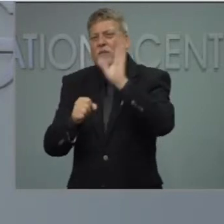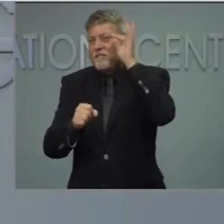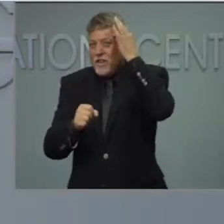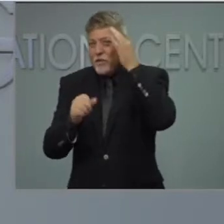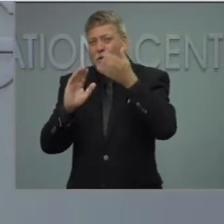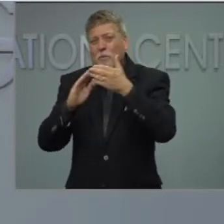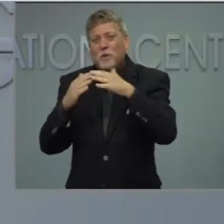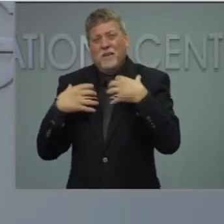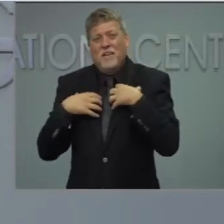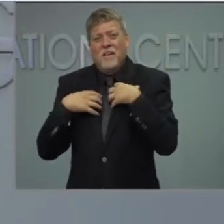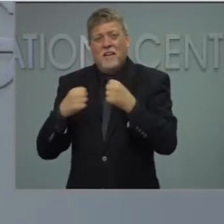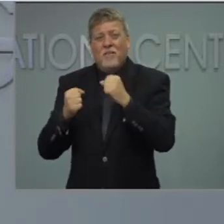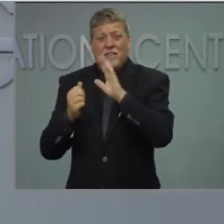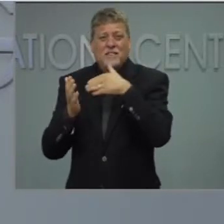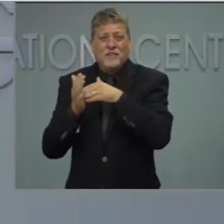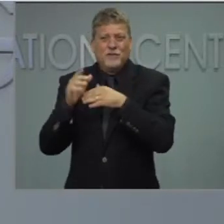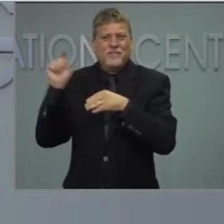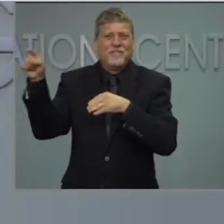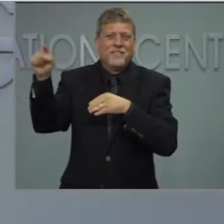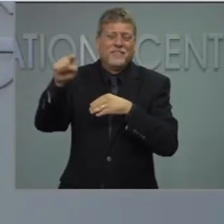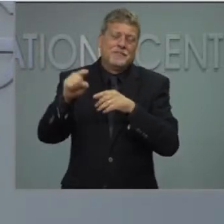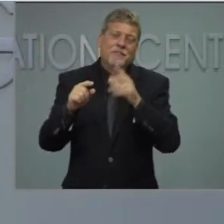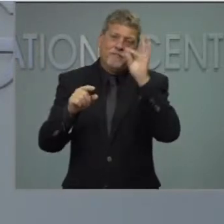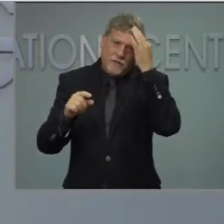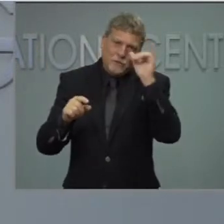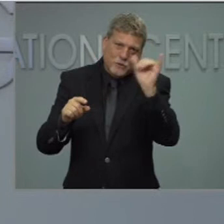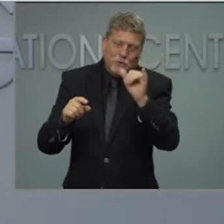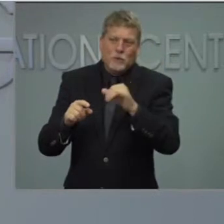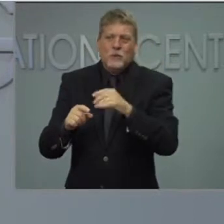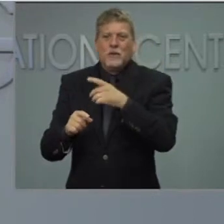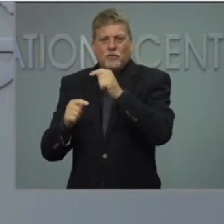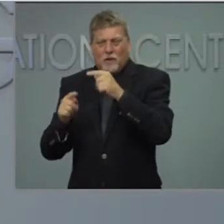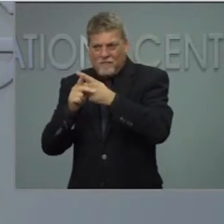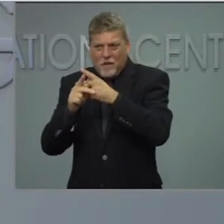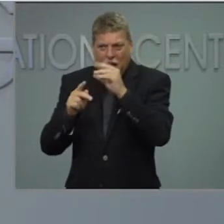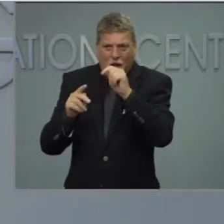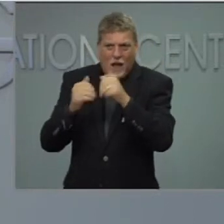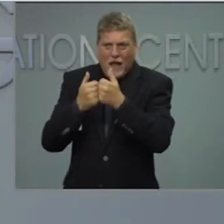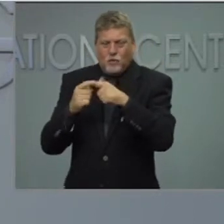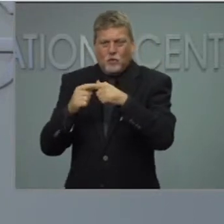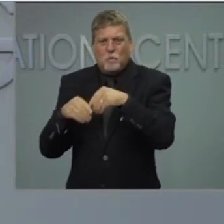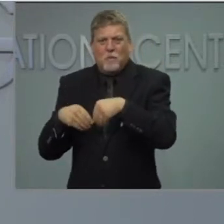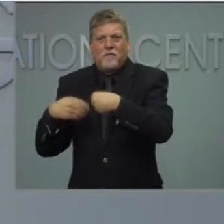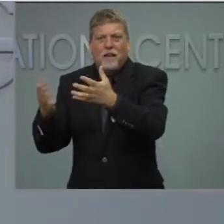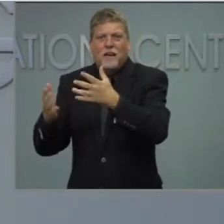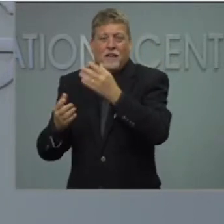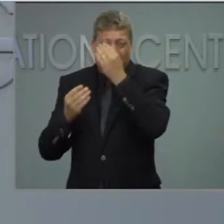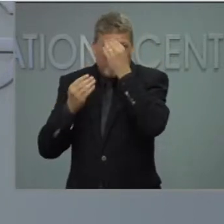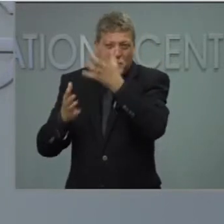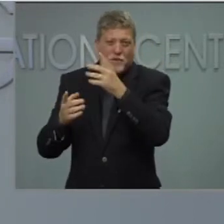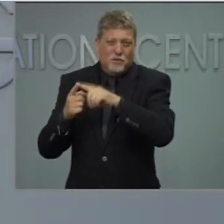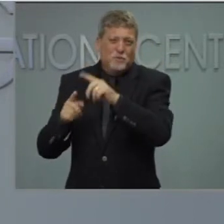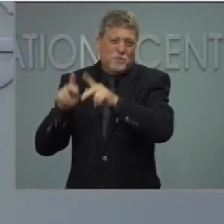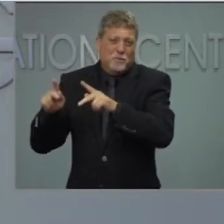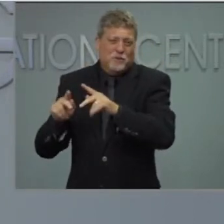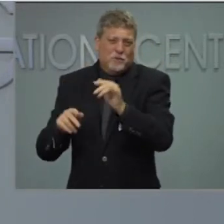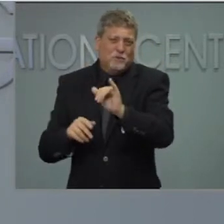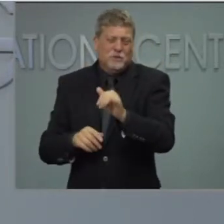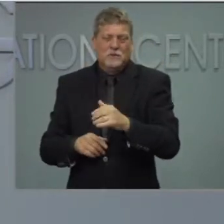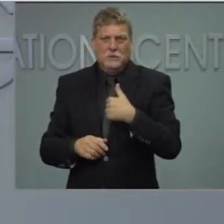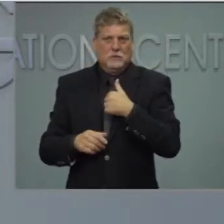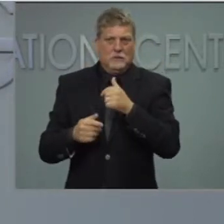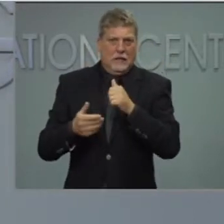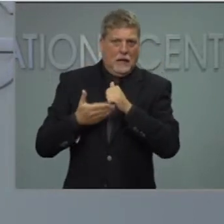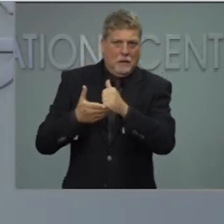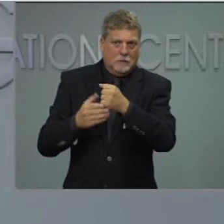to facilitate their ability to make vaccine information easily available to those who have gotten it. So we're working with